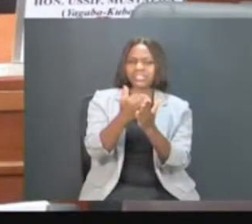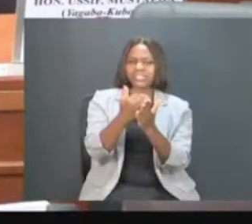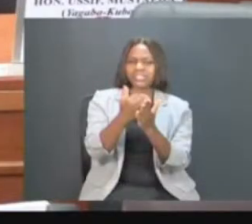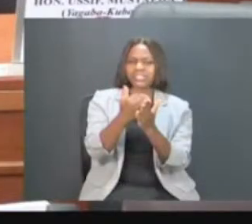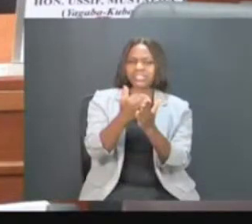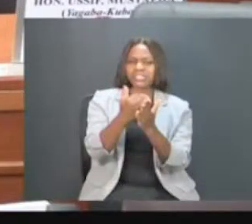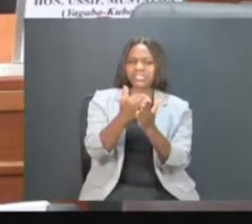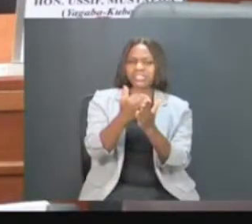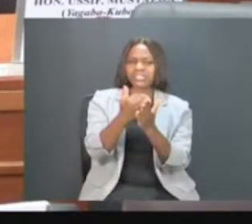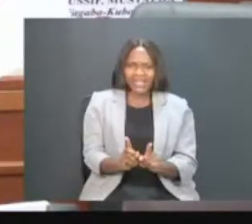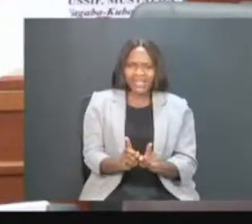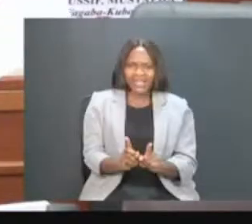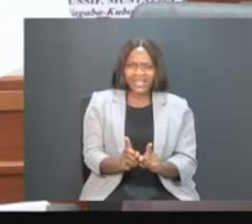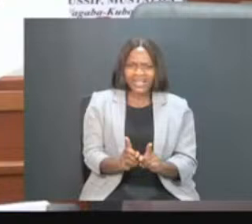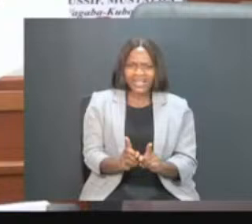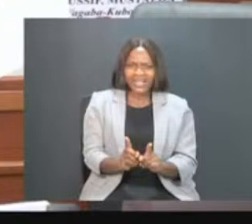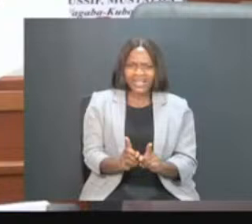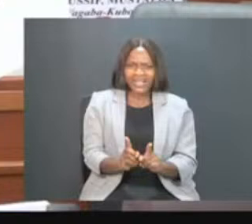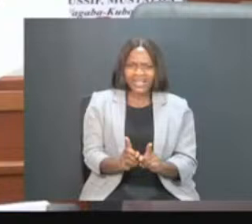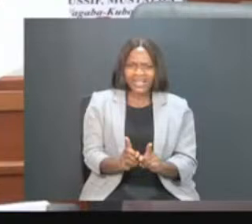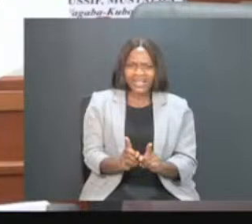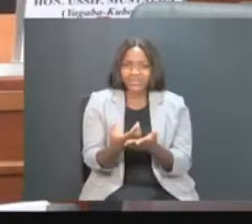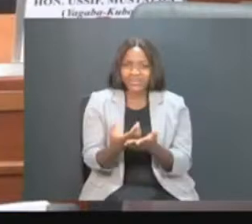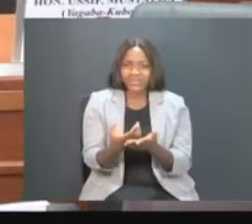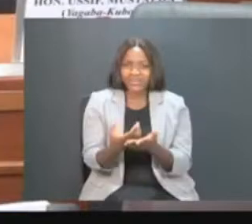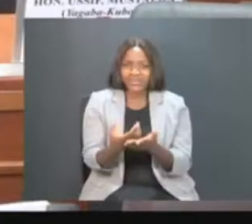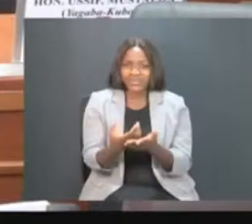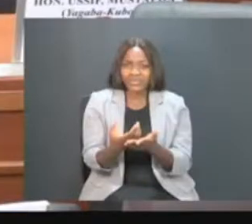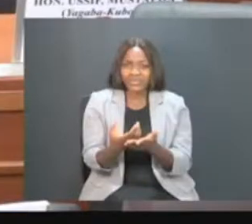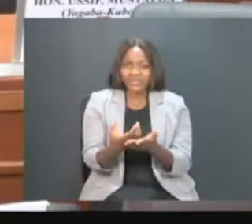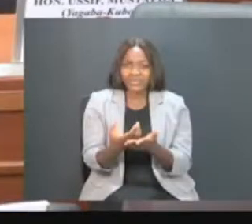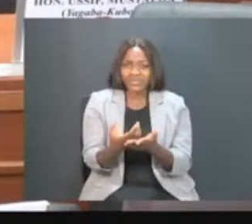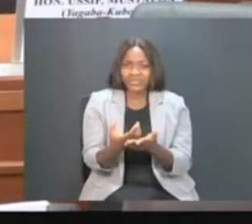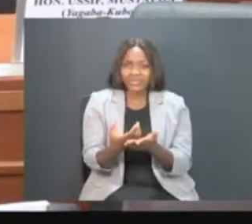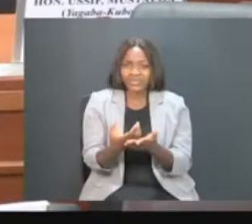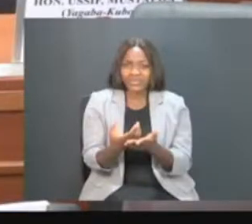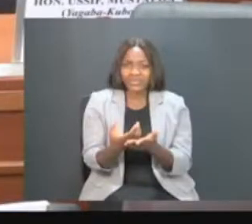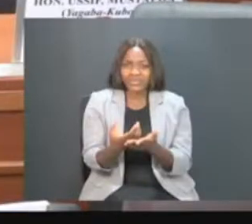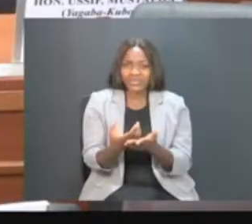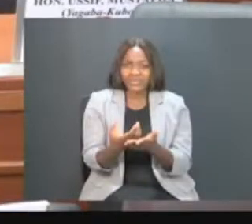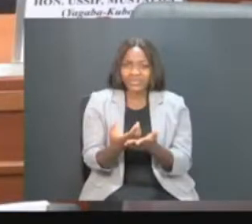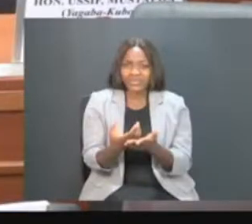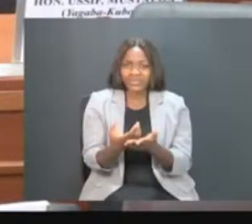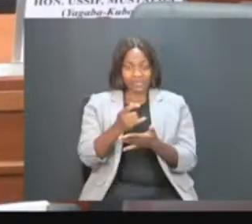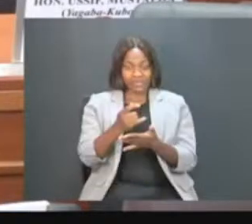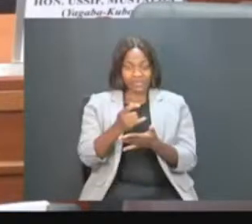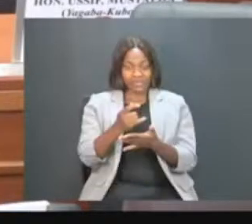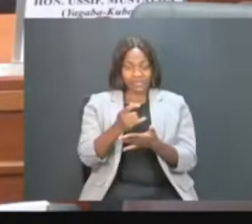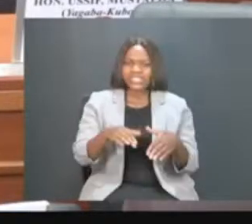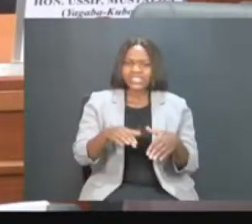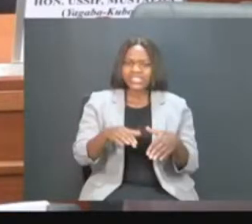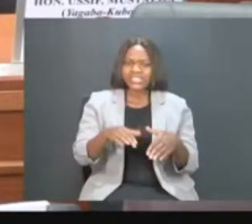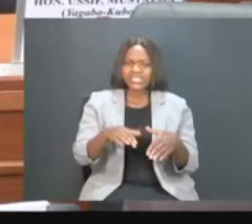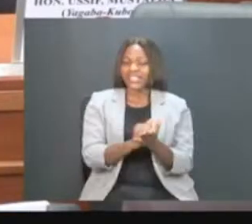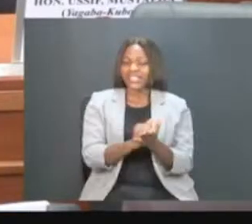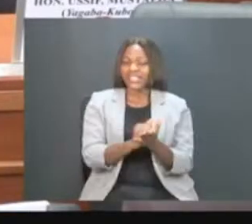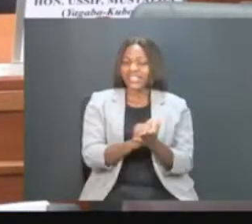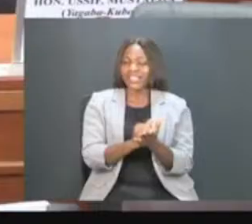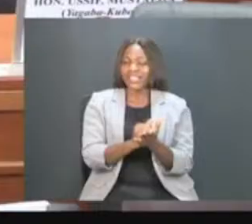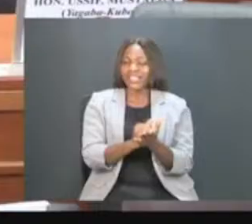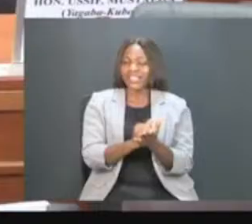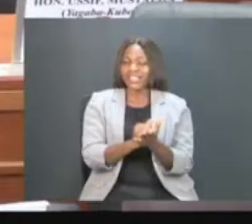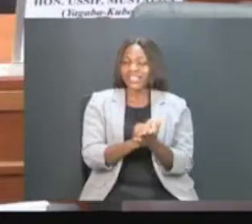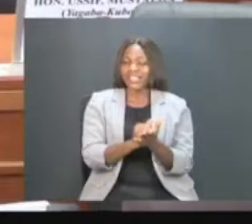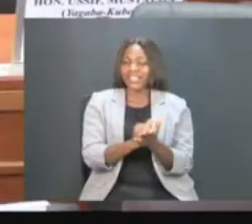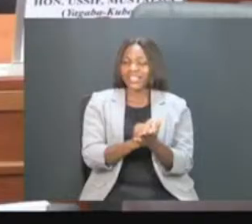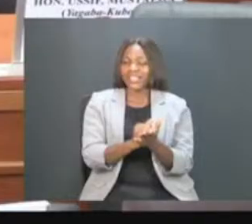does not deliver a 24-hour economy. If anybody is under the to the 24, not